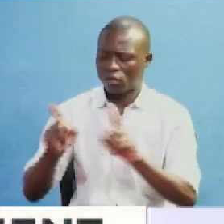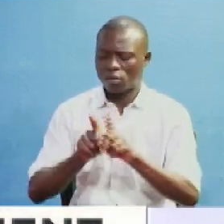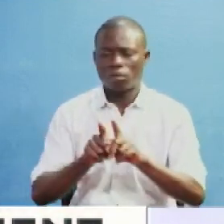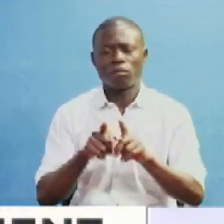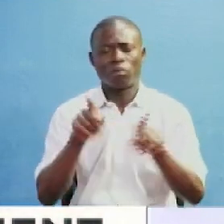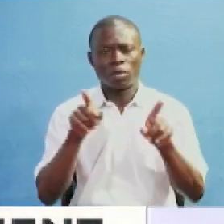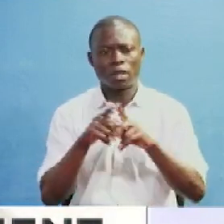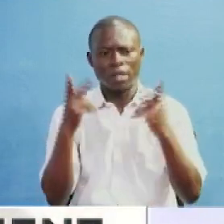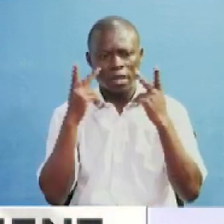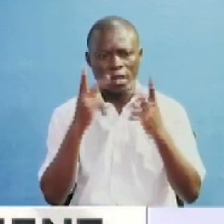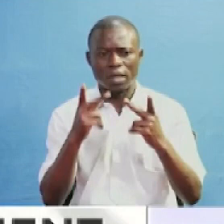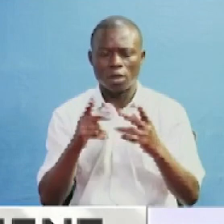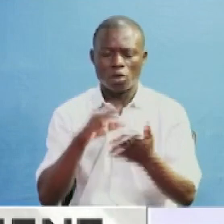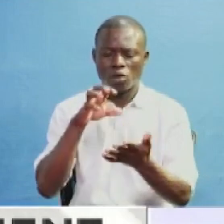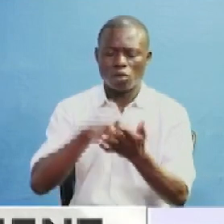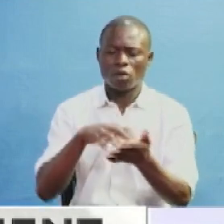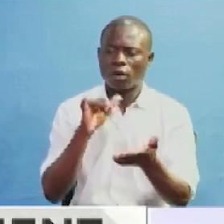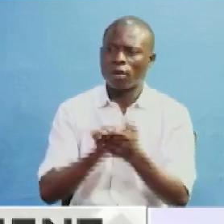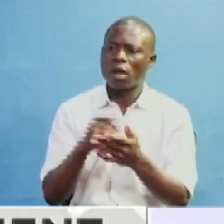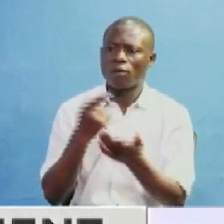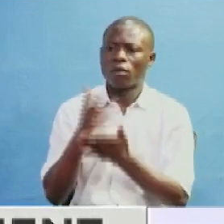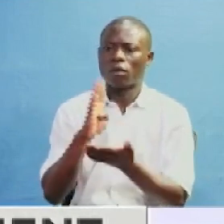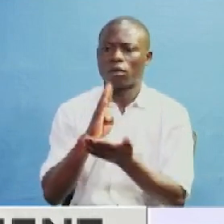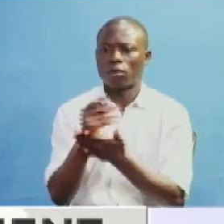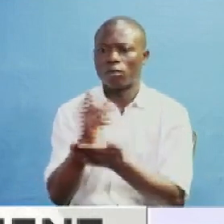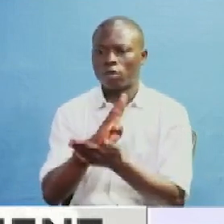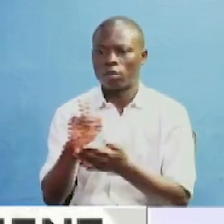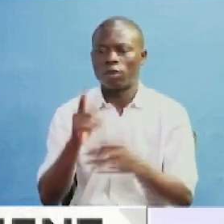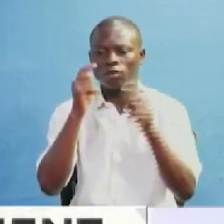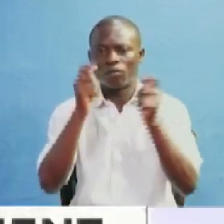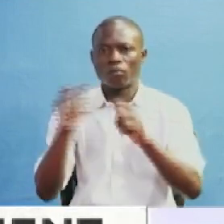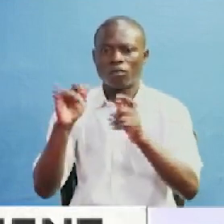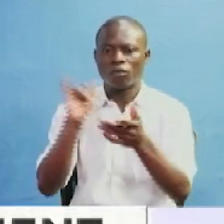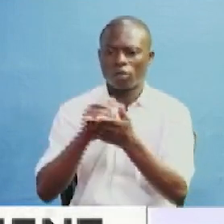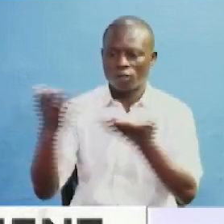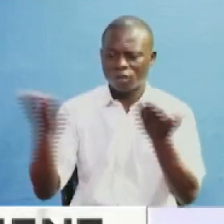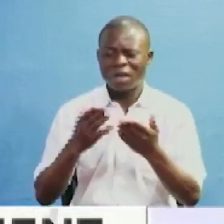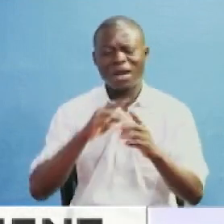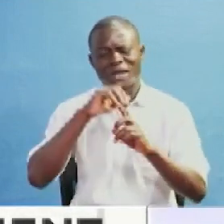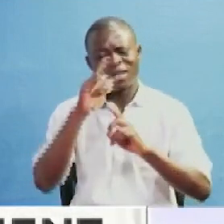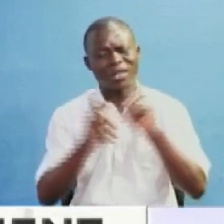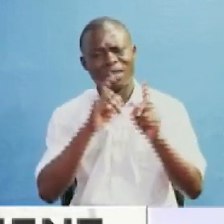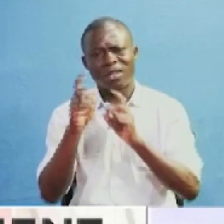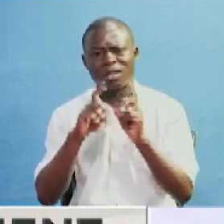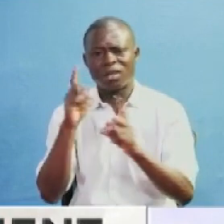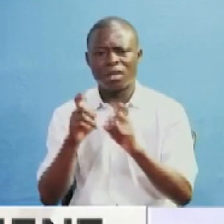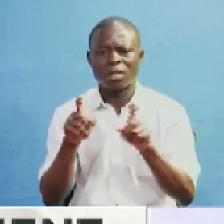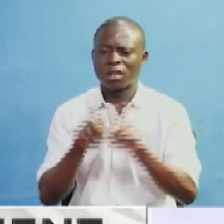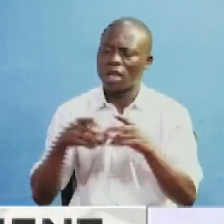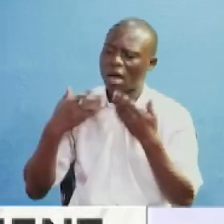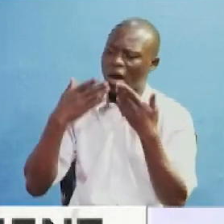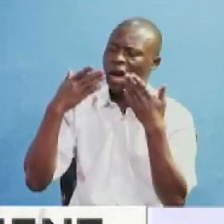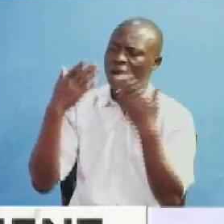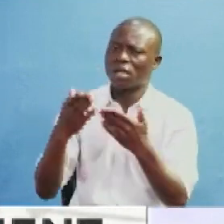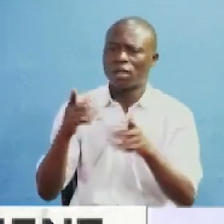and anarchy occasioned by the anti-finance bill demonstrations raises more questions than answers. Our